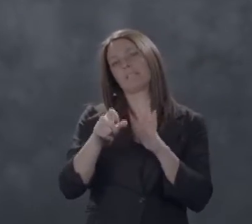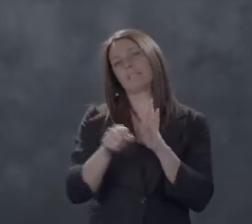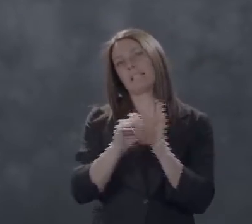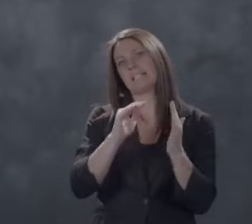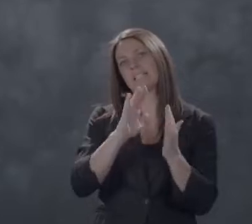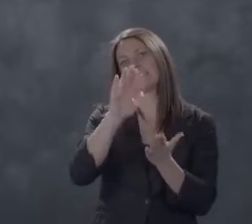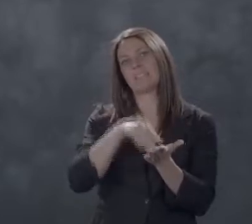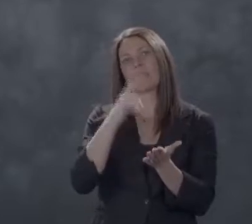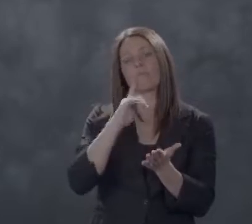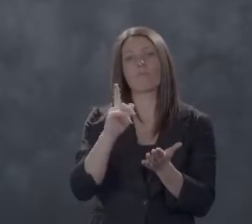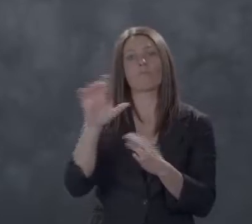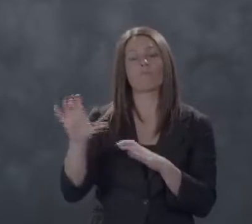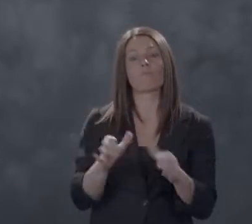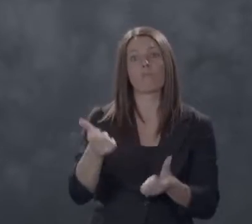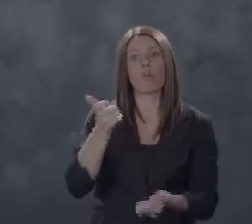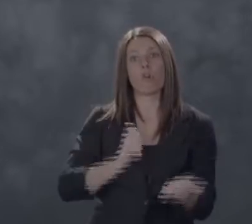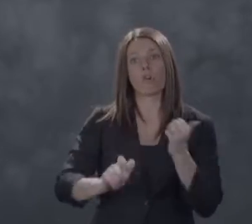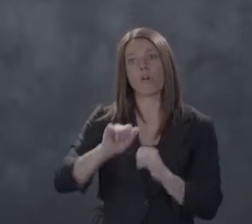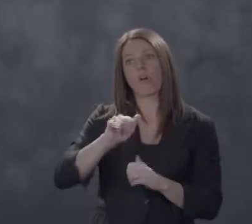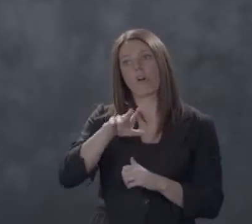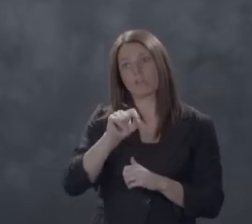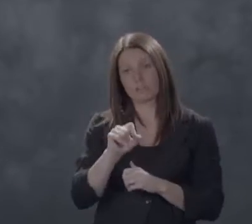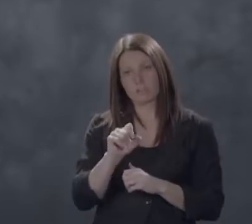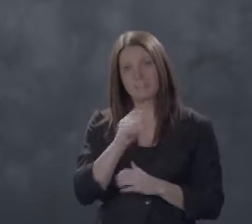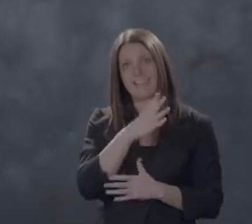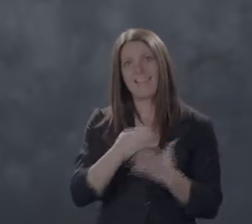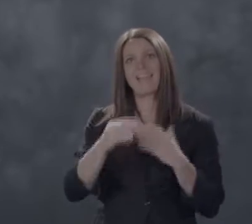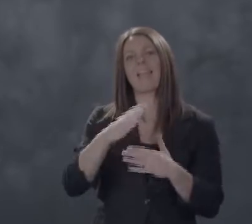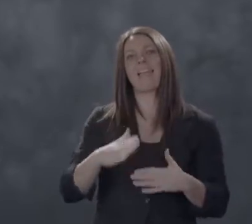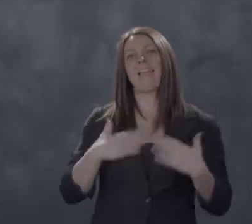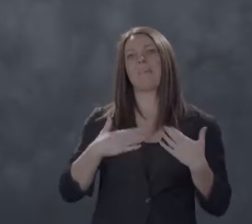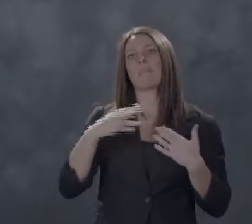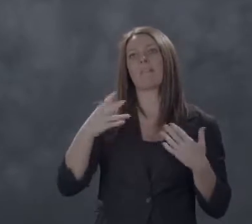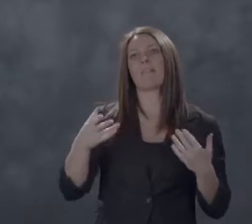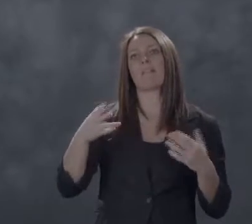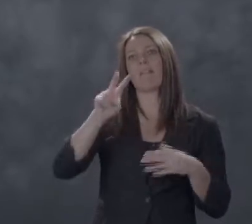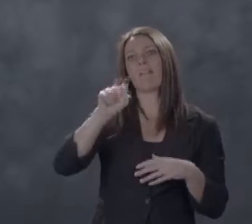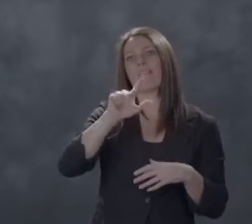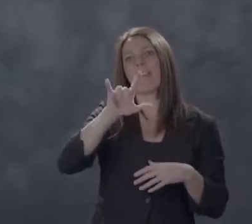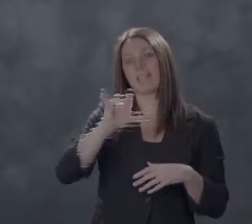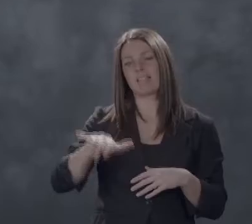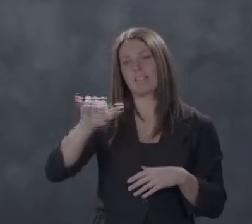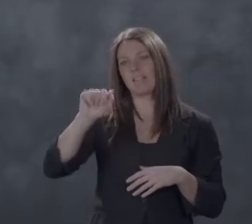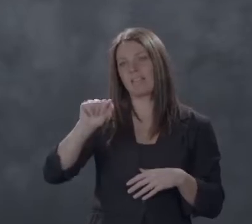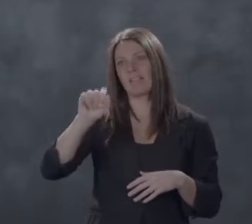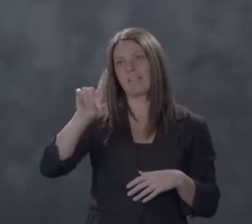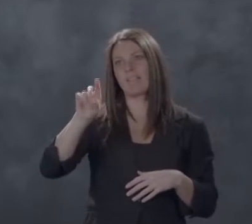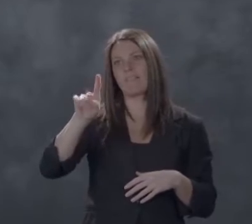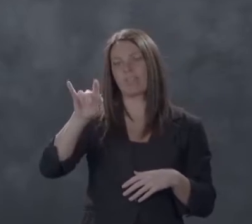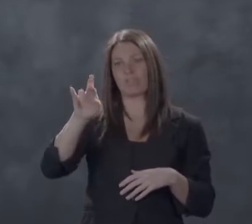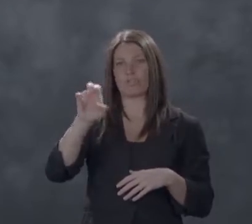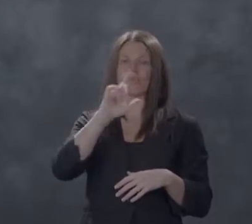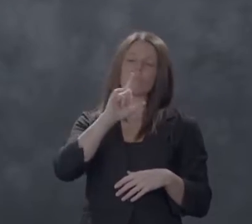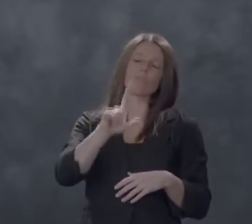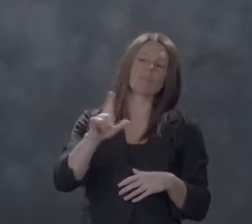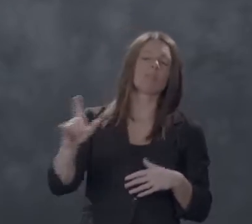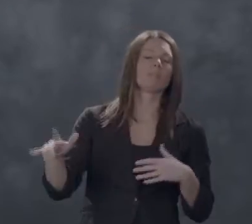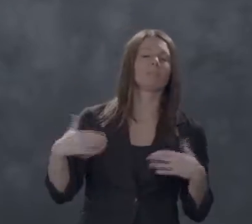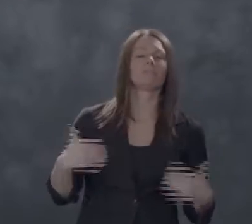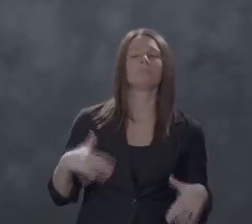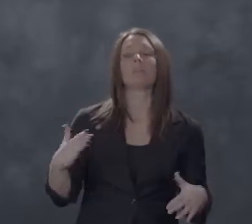and of course, last but not least, Happy Valley Adventures Bureau. We are so